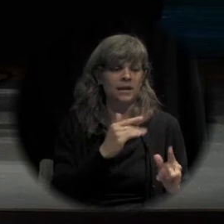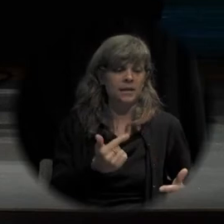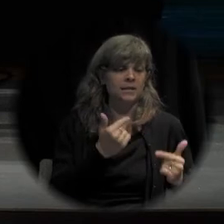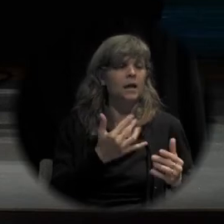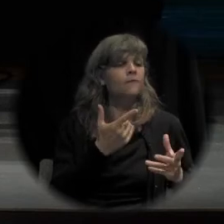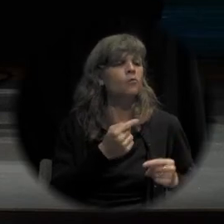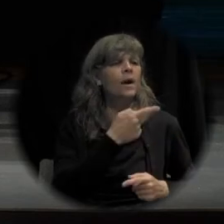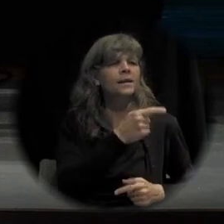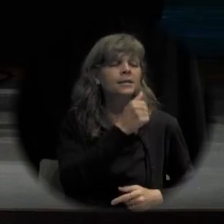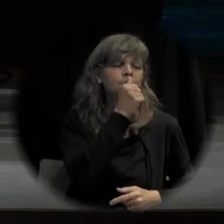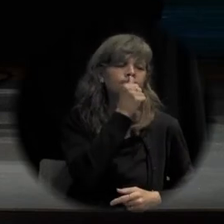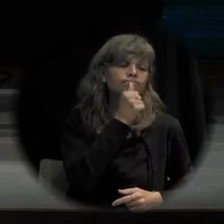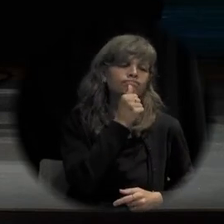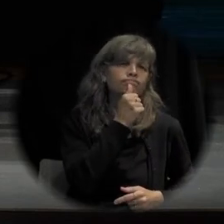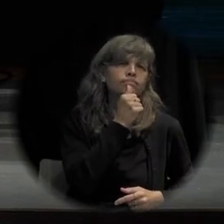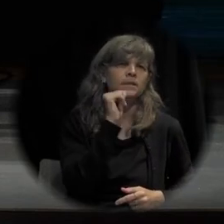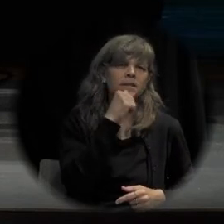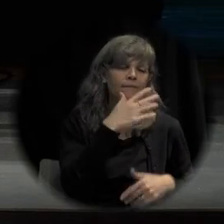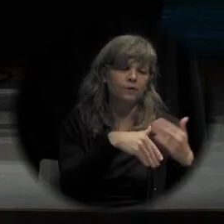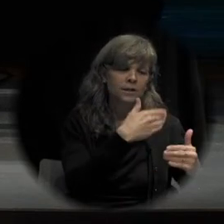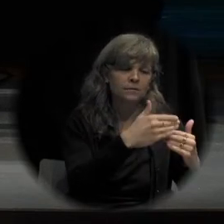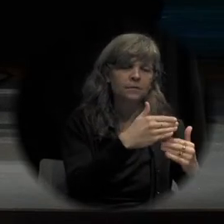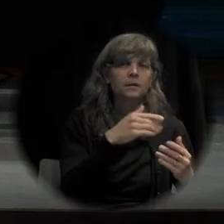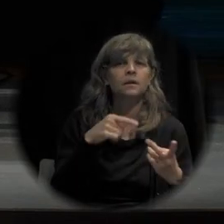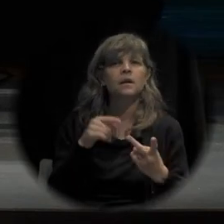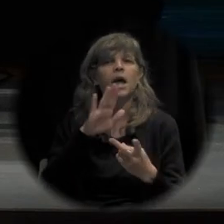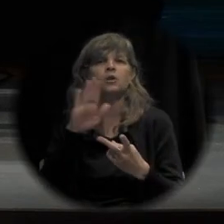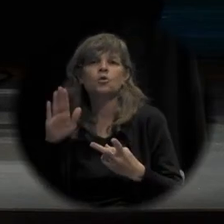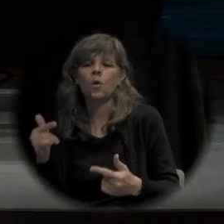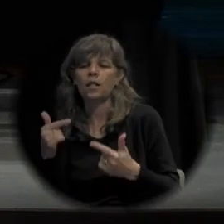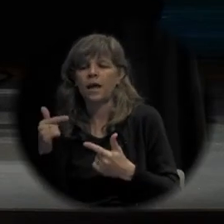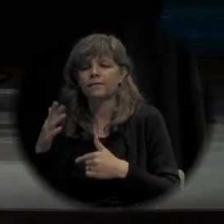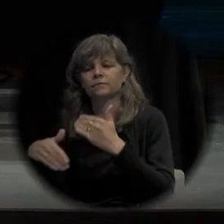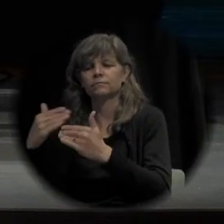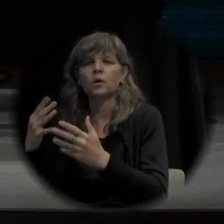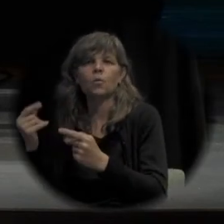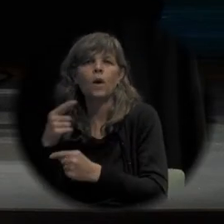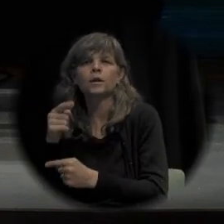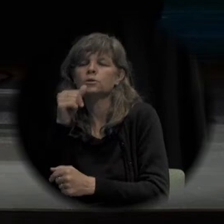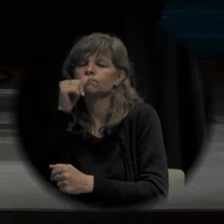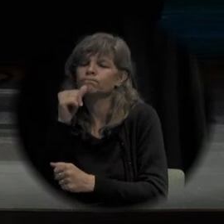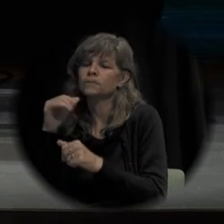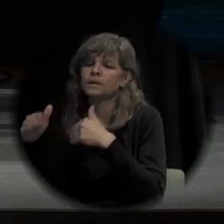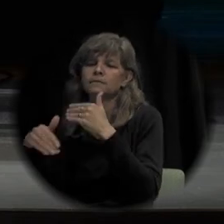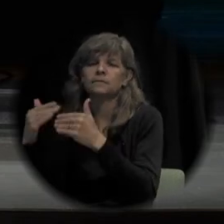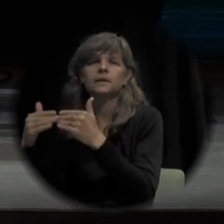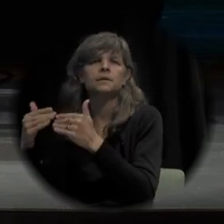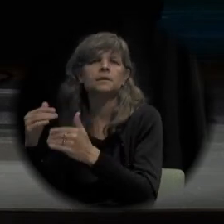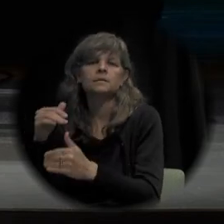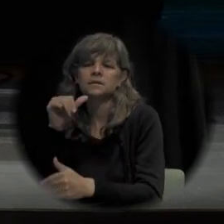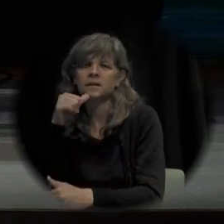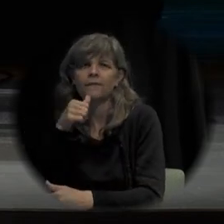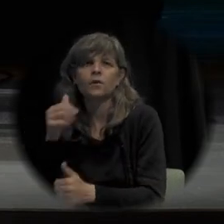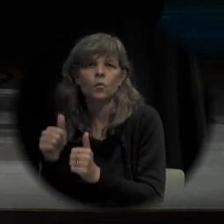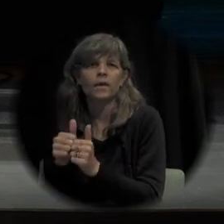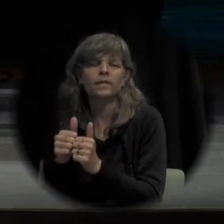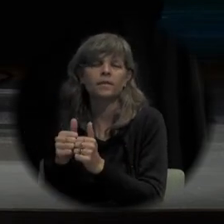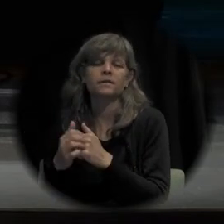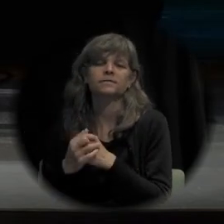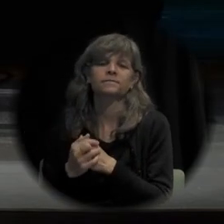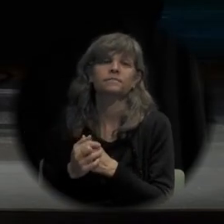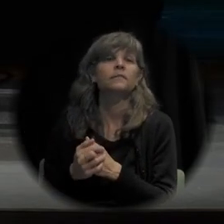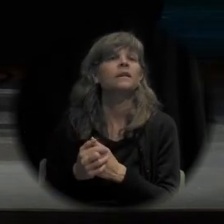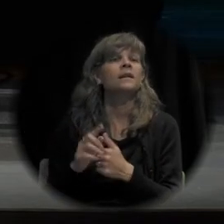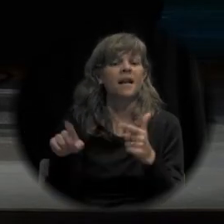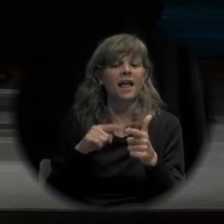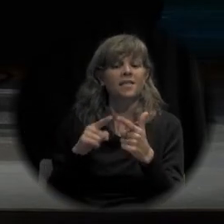using that, as well as how he is responding to it and how we need to see our perspective and our responses